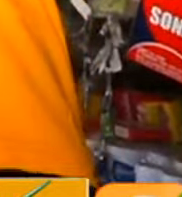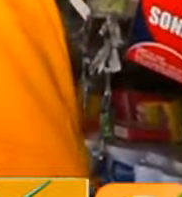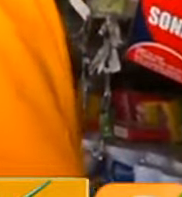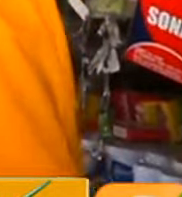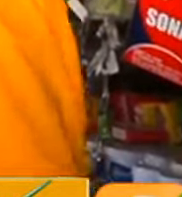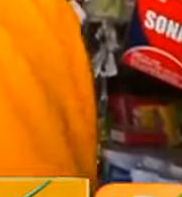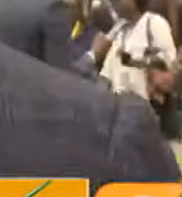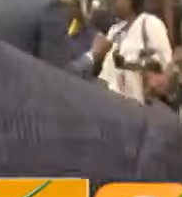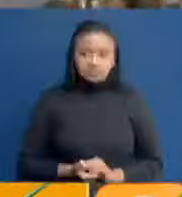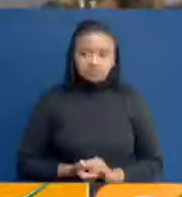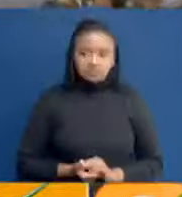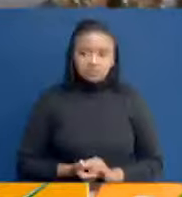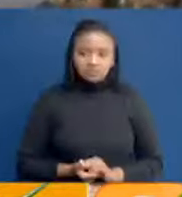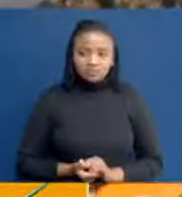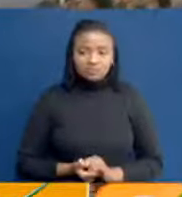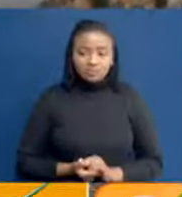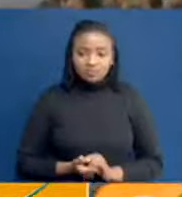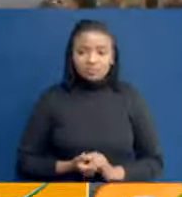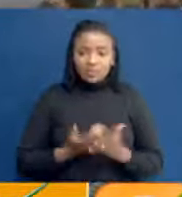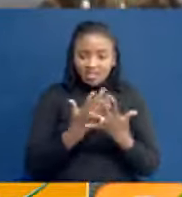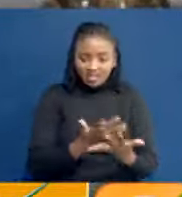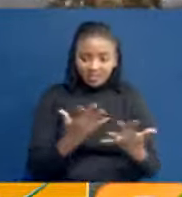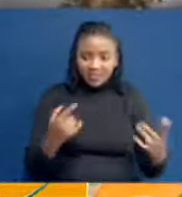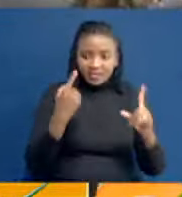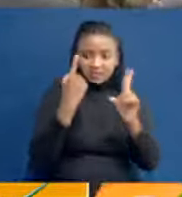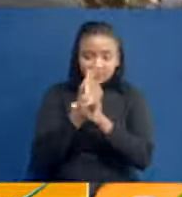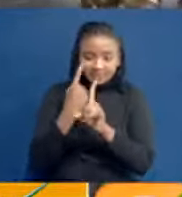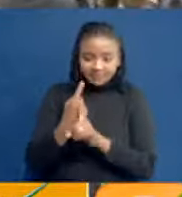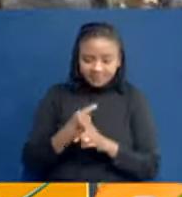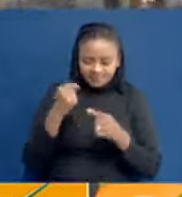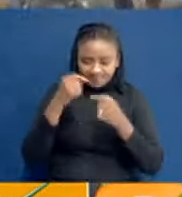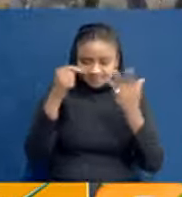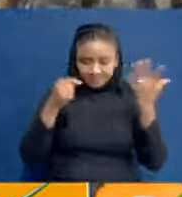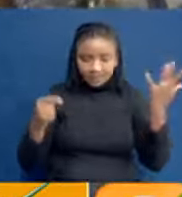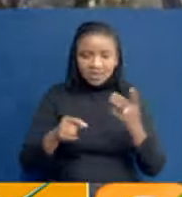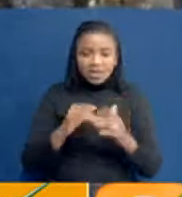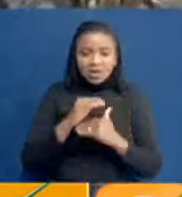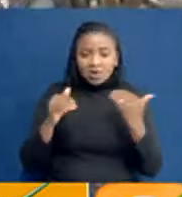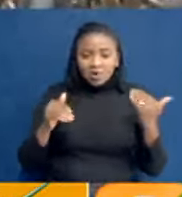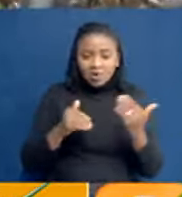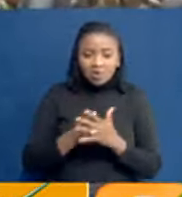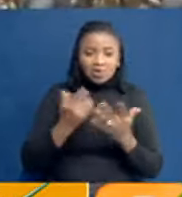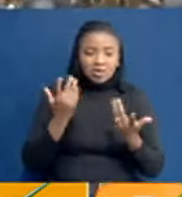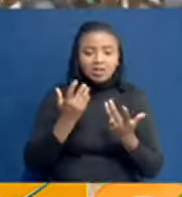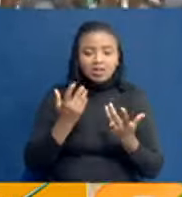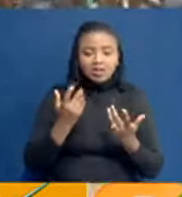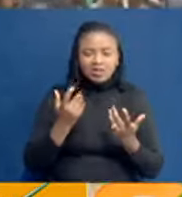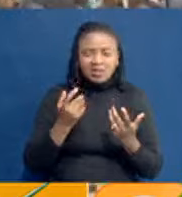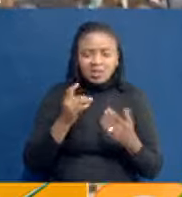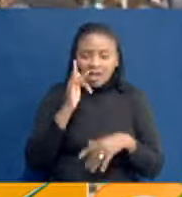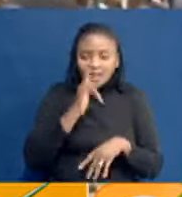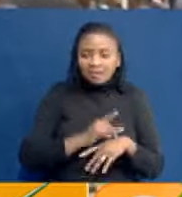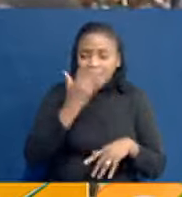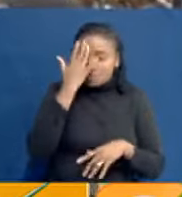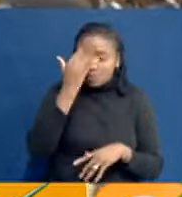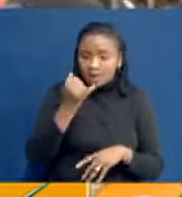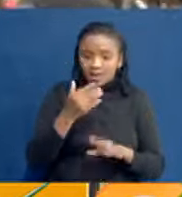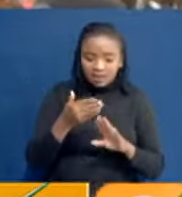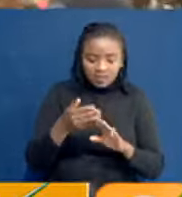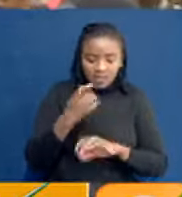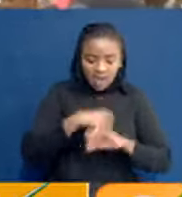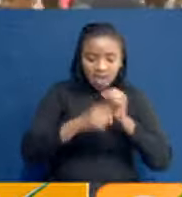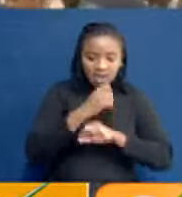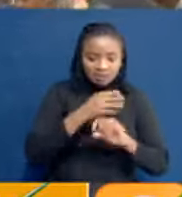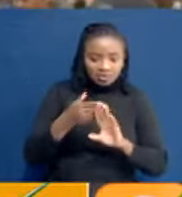tall order. All these commodities are affected by the happenings that were there before the government came